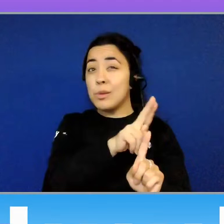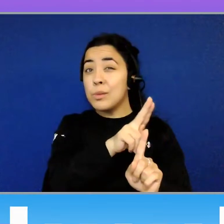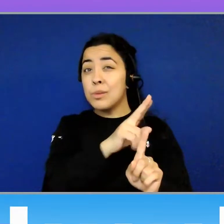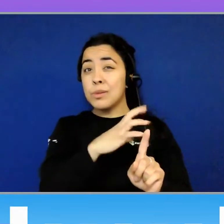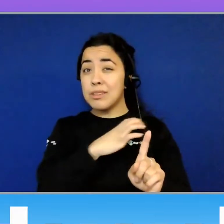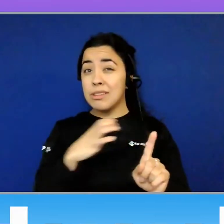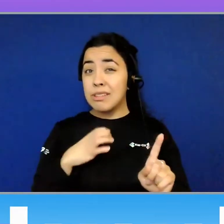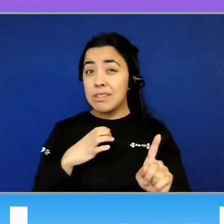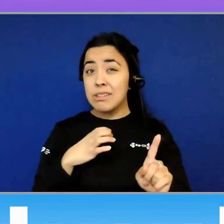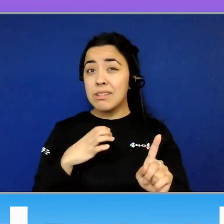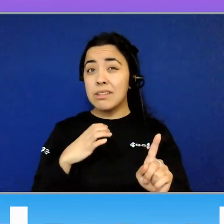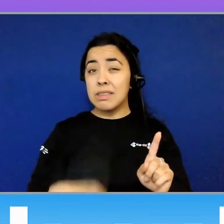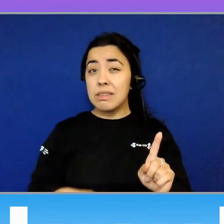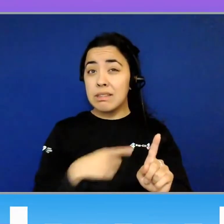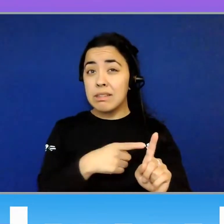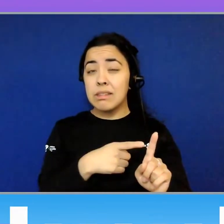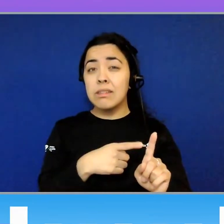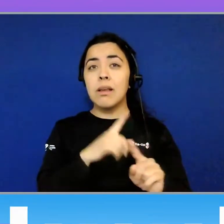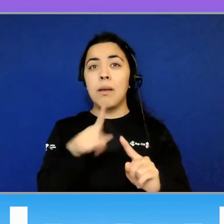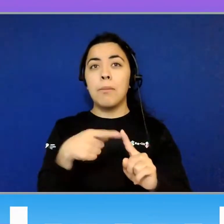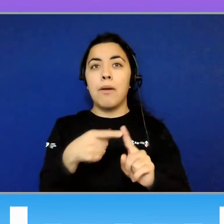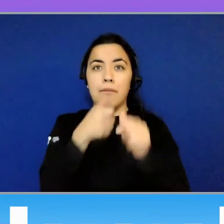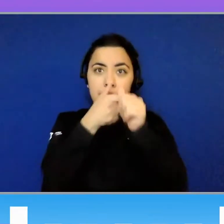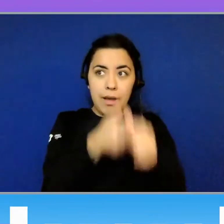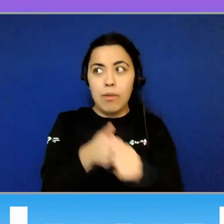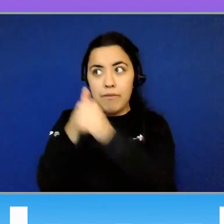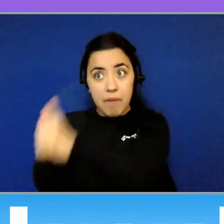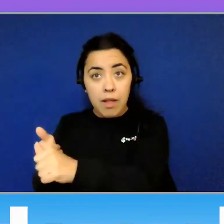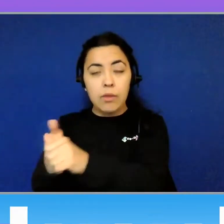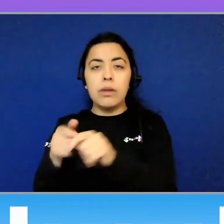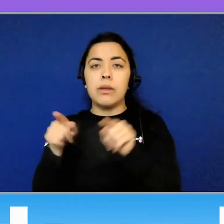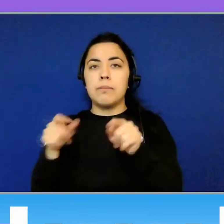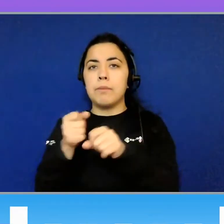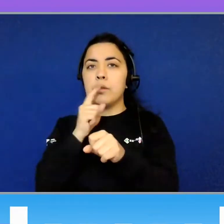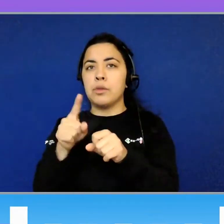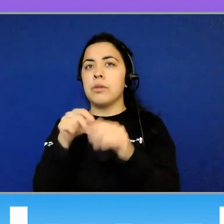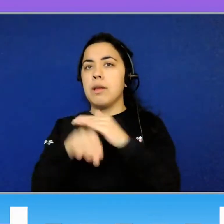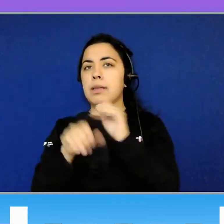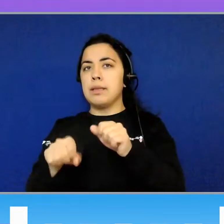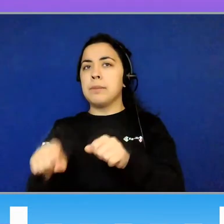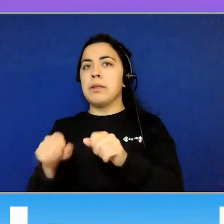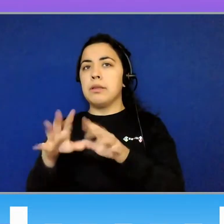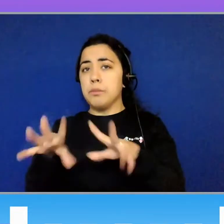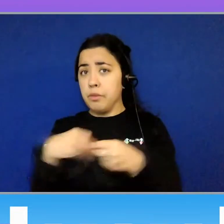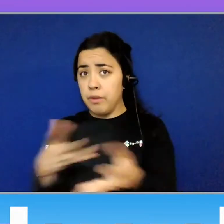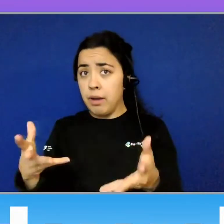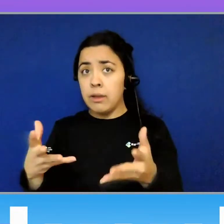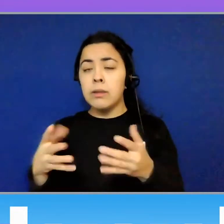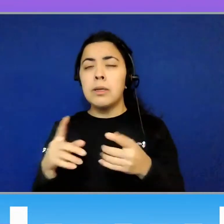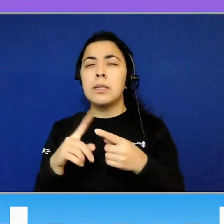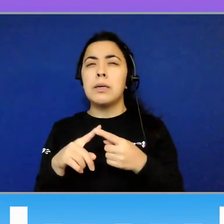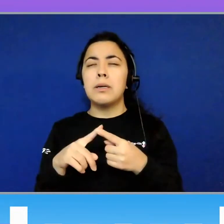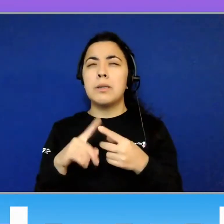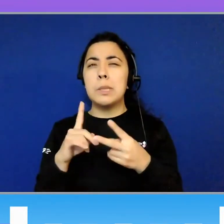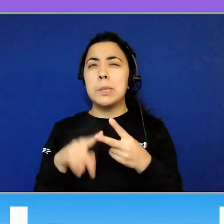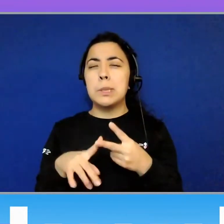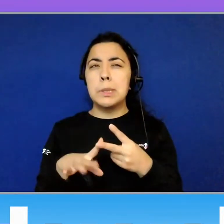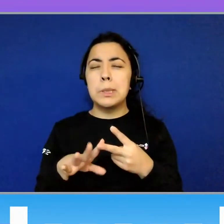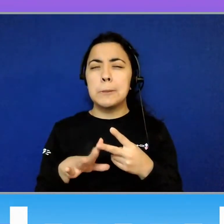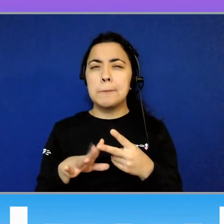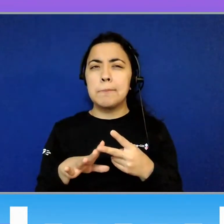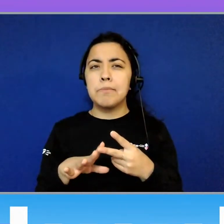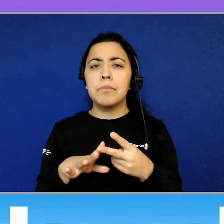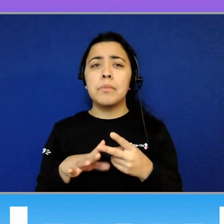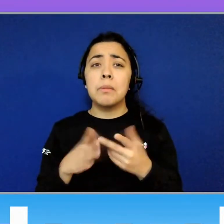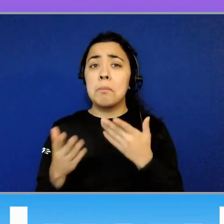for the enforcement of these accessibility provisions, and certain